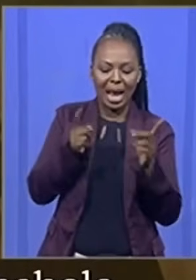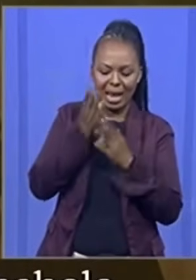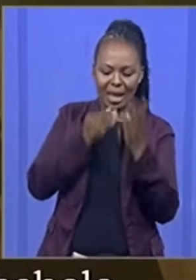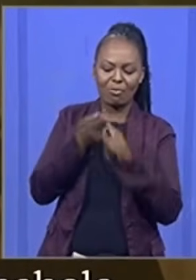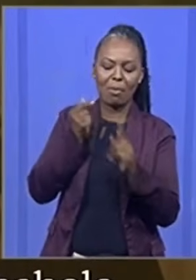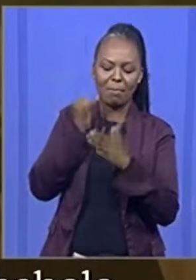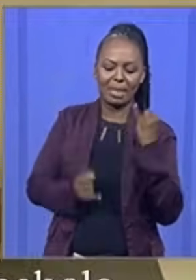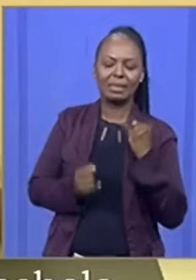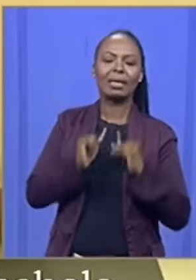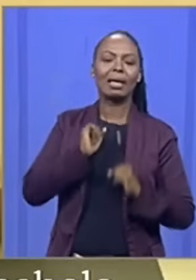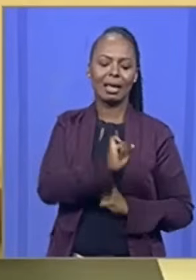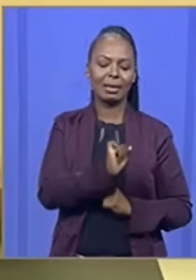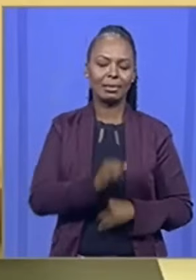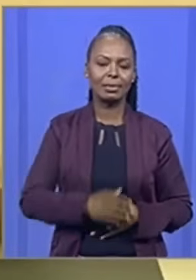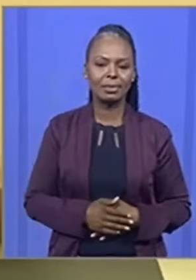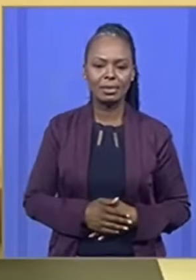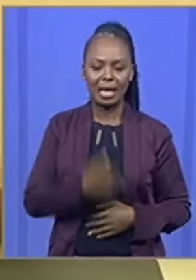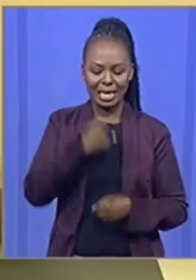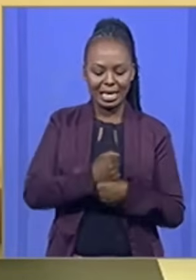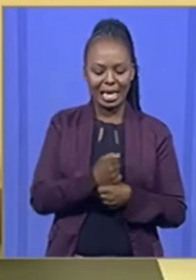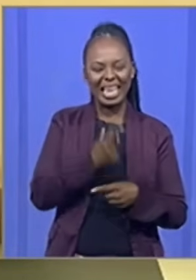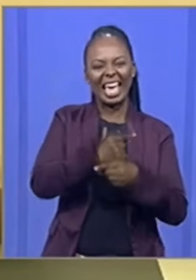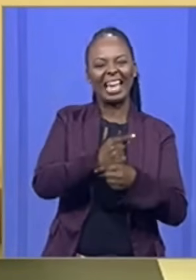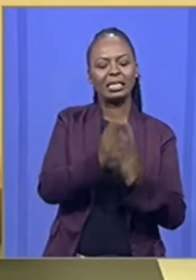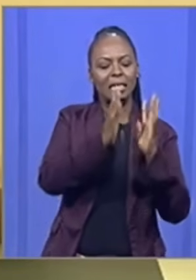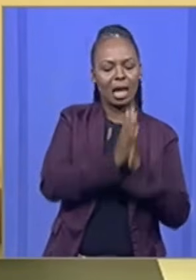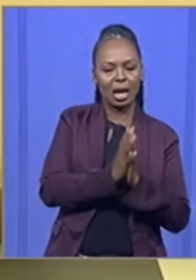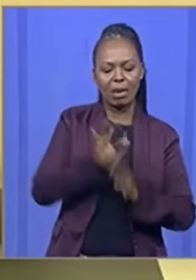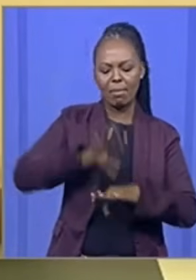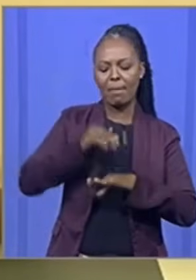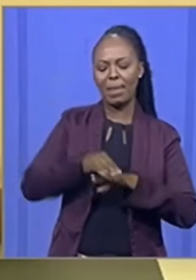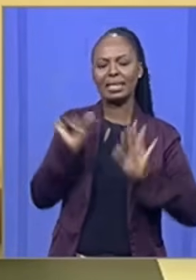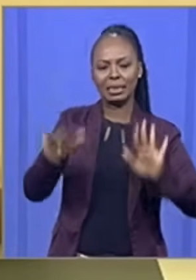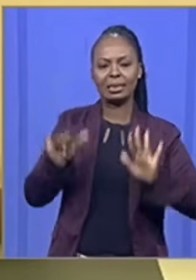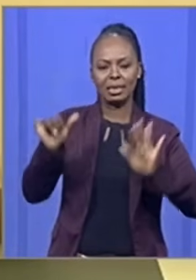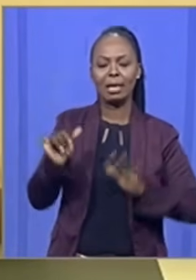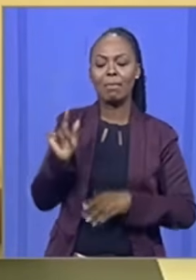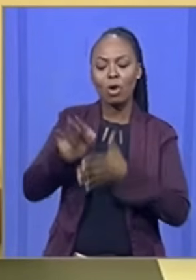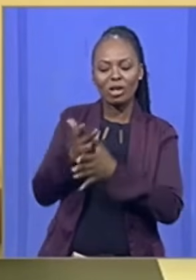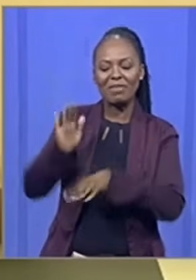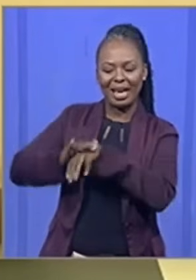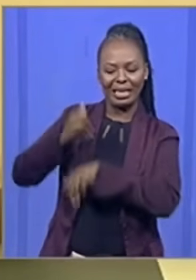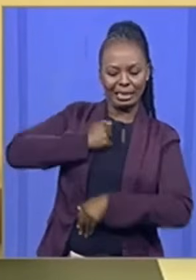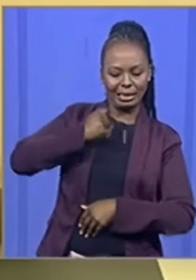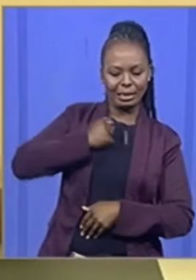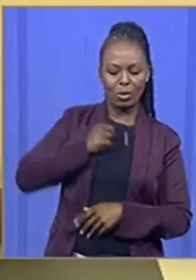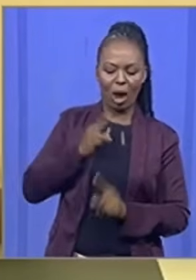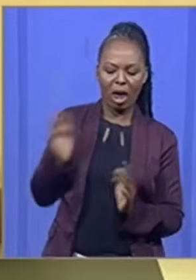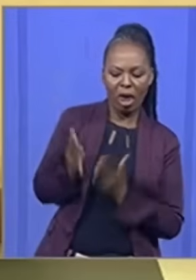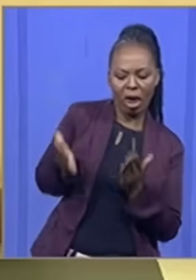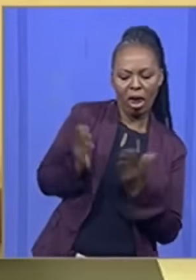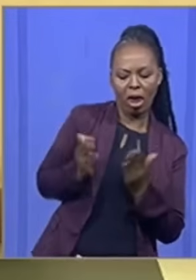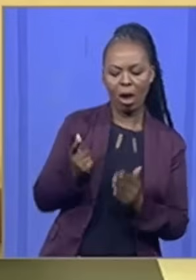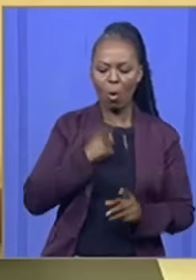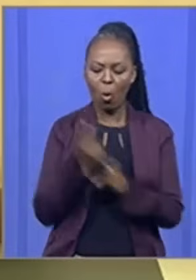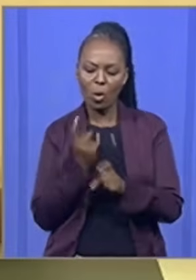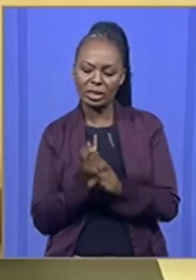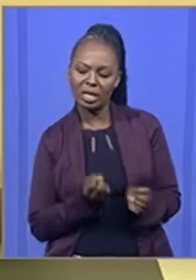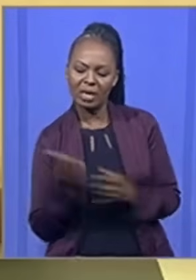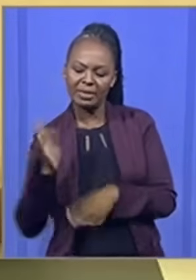bile pregnant ke dira grade 10 at the age of 16. E le taba ya difference and peer pressure. Because mostly ne ke fa di tshomina